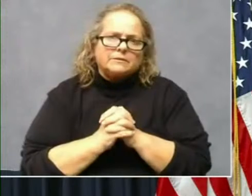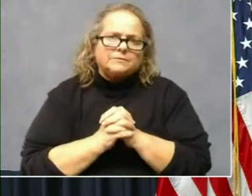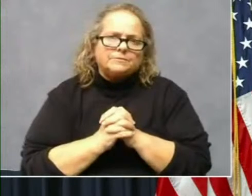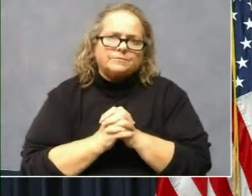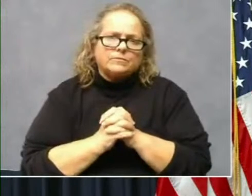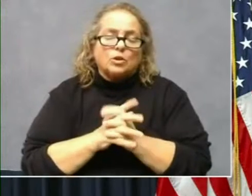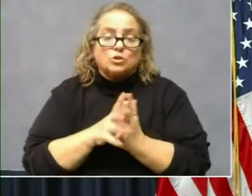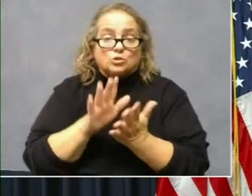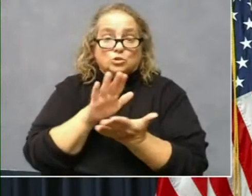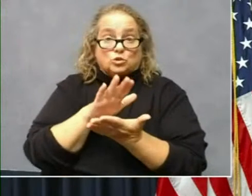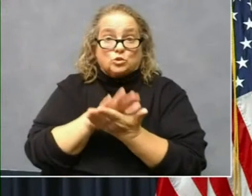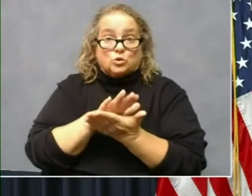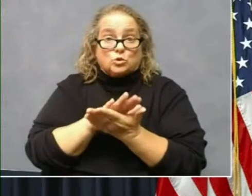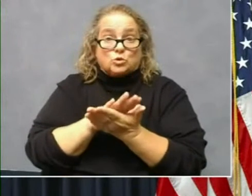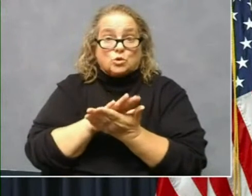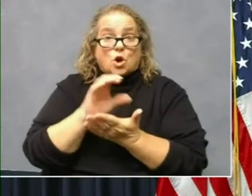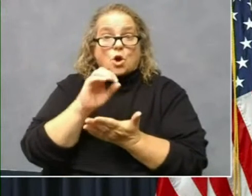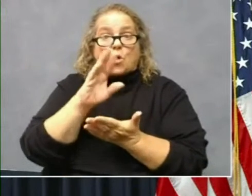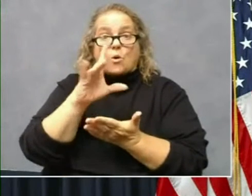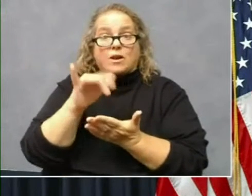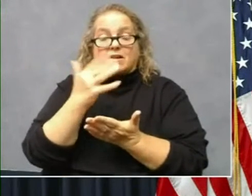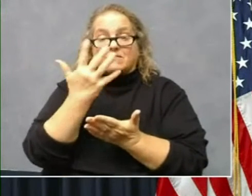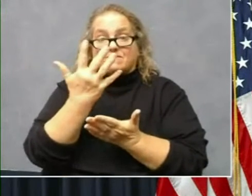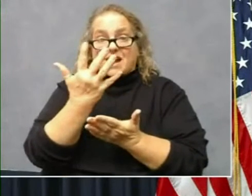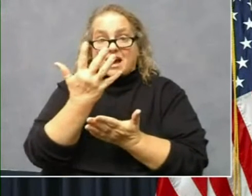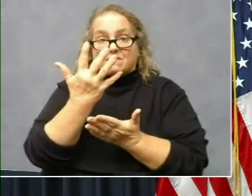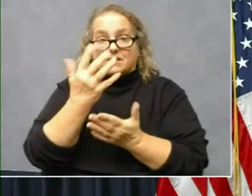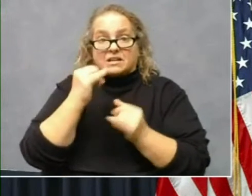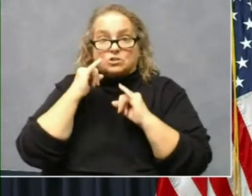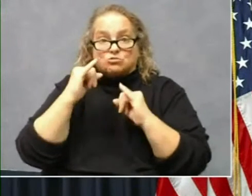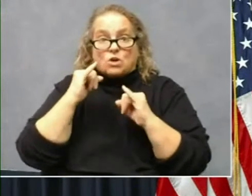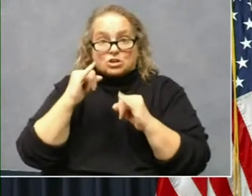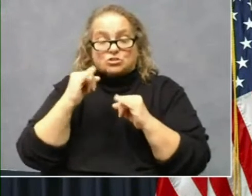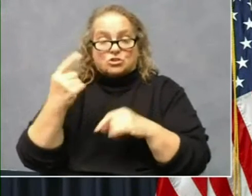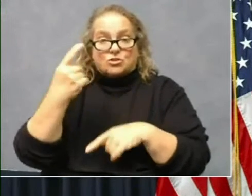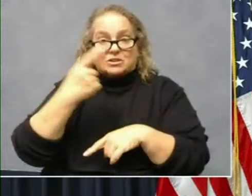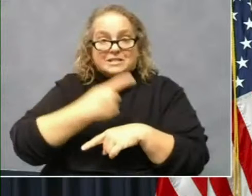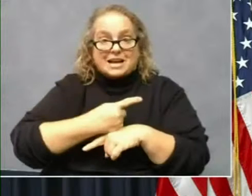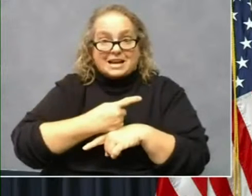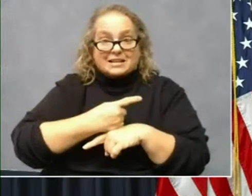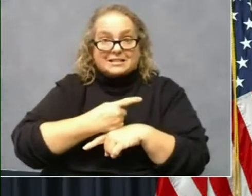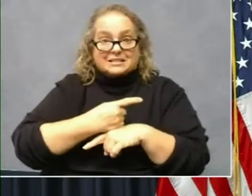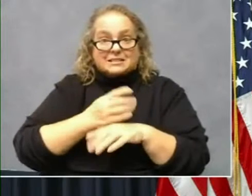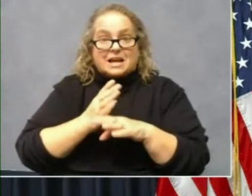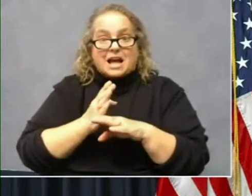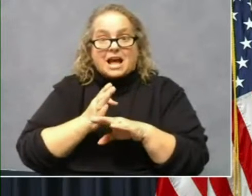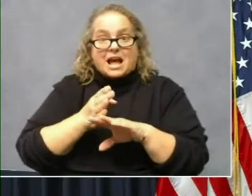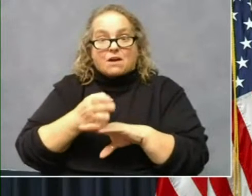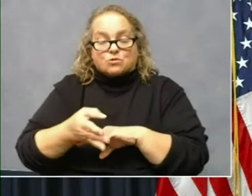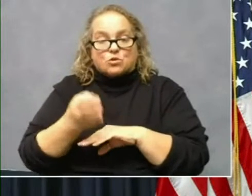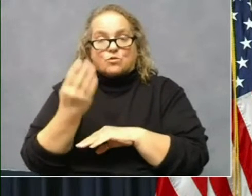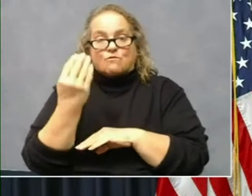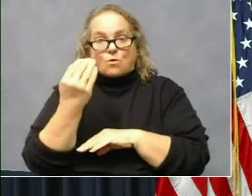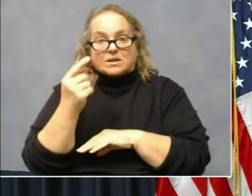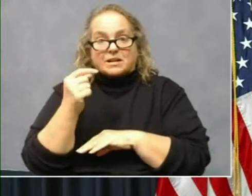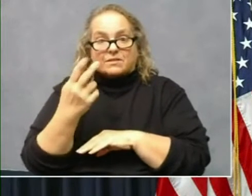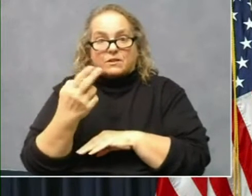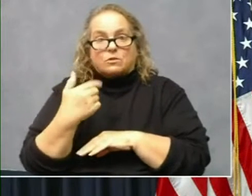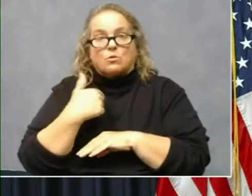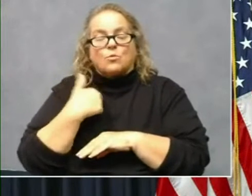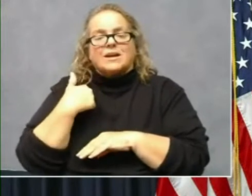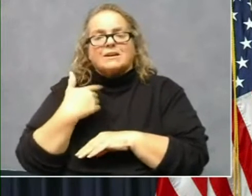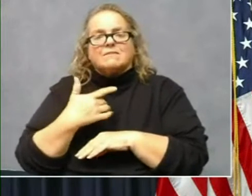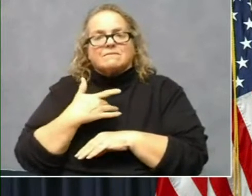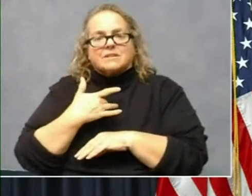be 5 instructional days after the 14th. We believe that it